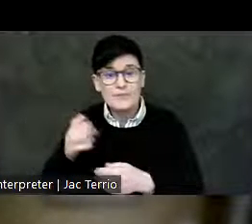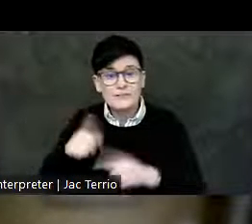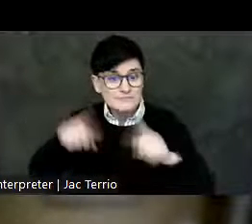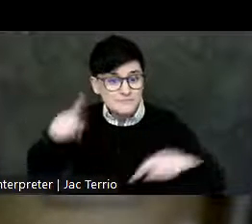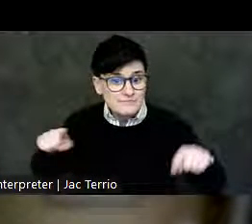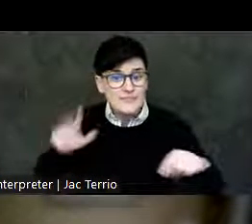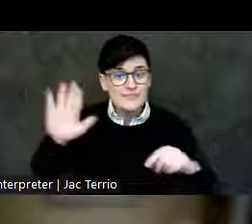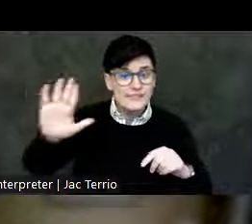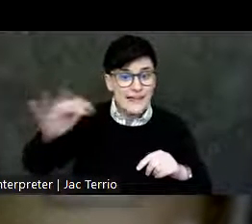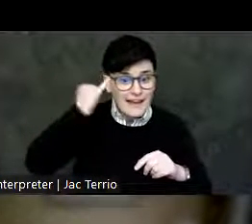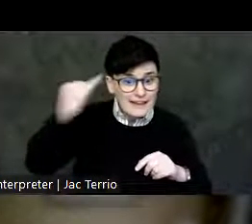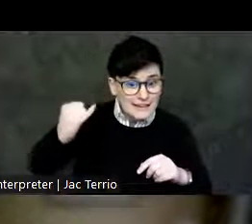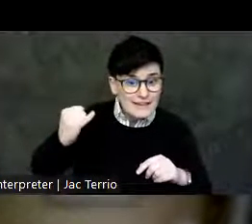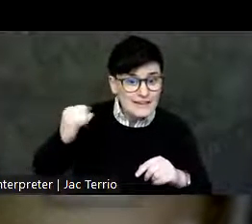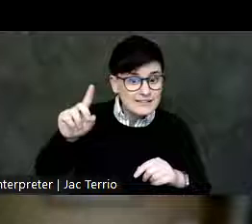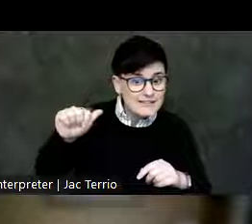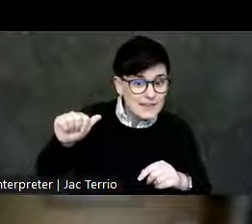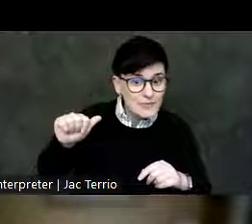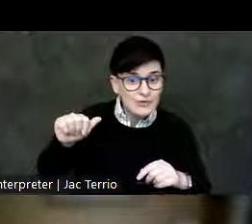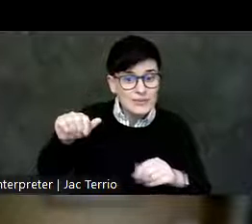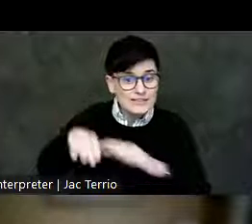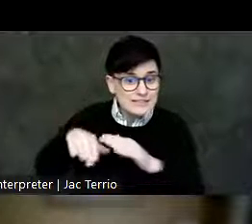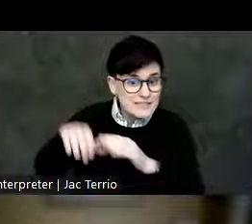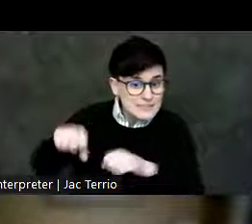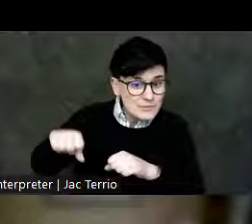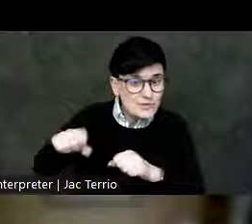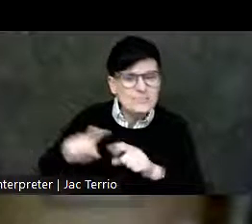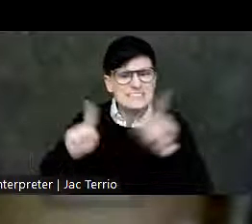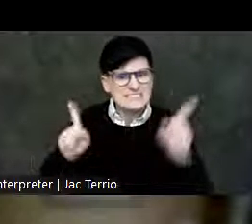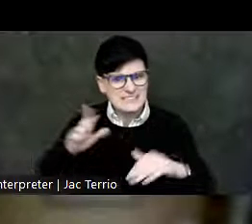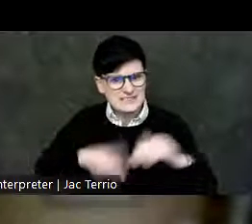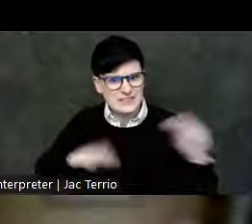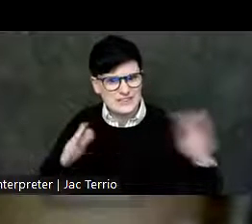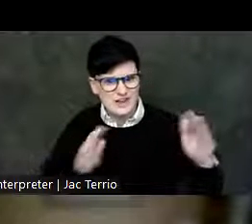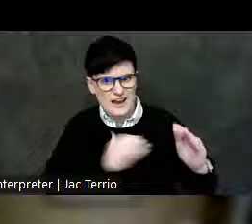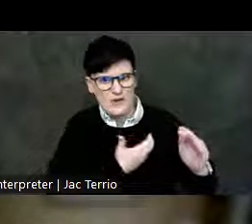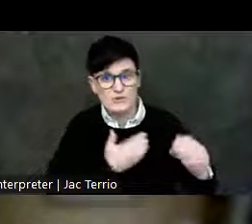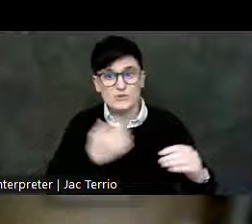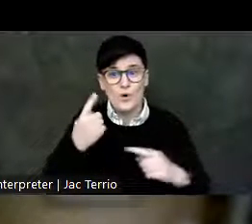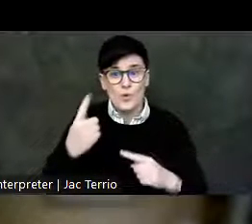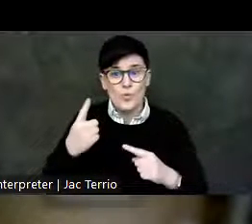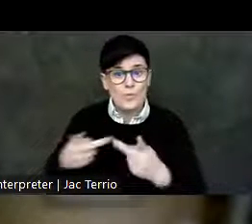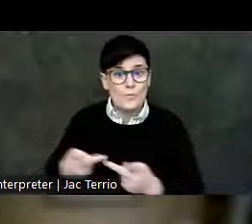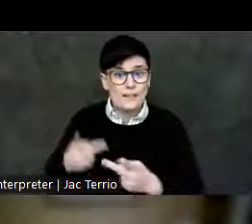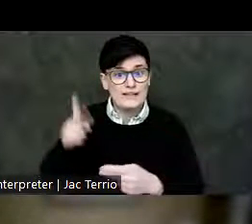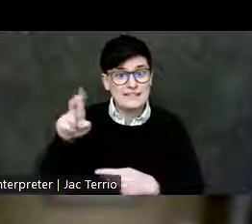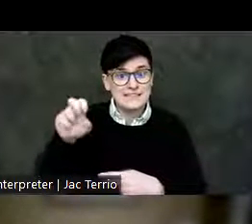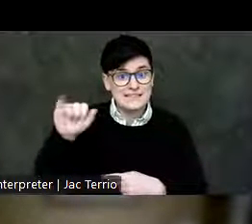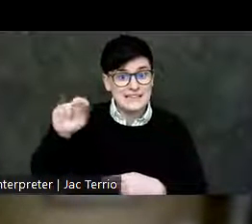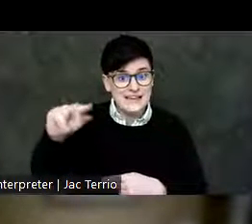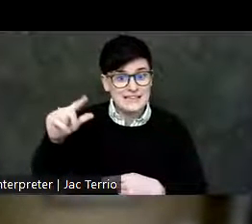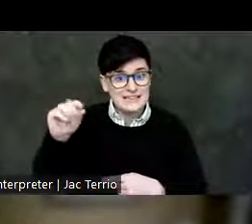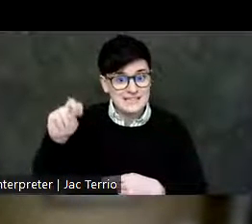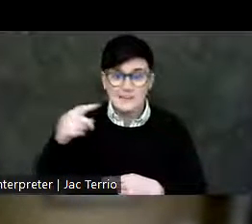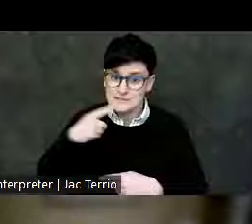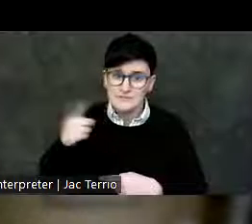accessibility. So there's a hotel in Kensington that says it's handicap accessible as long as you can walk up 3 stairs, go down this